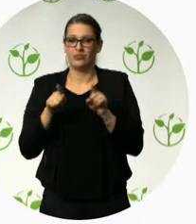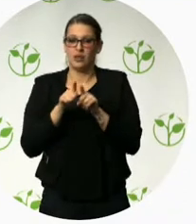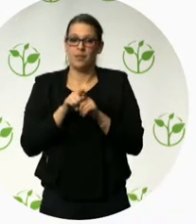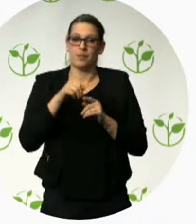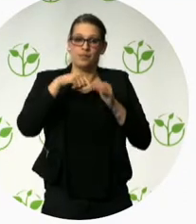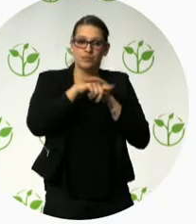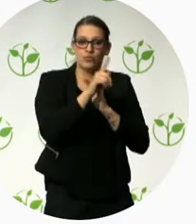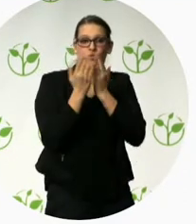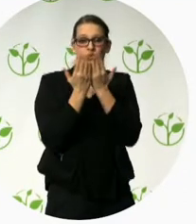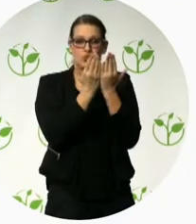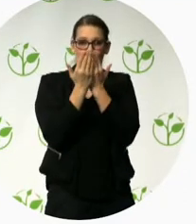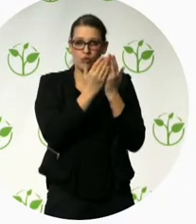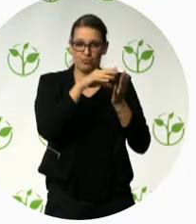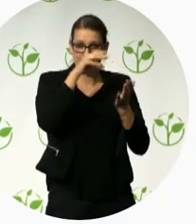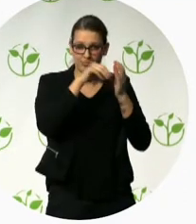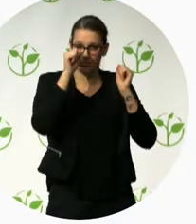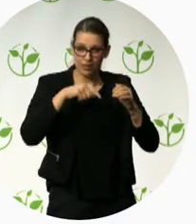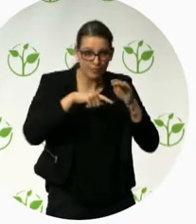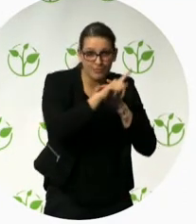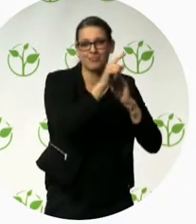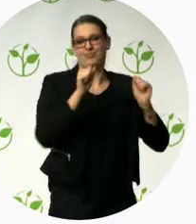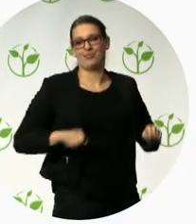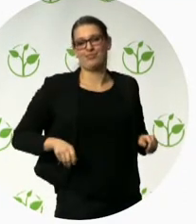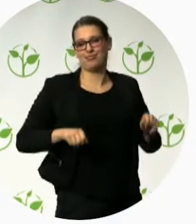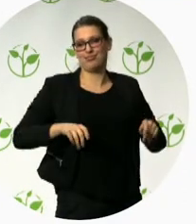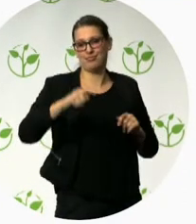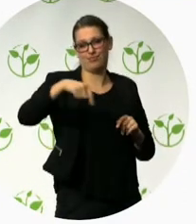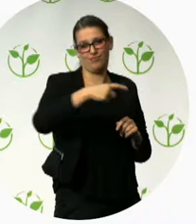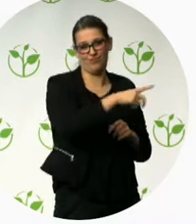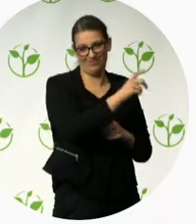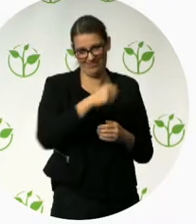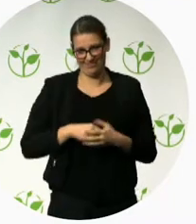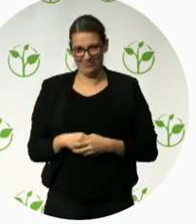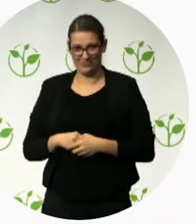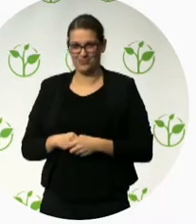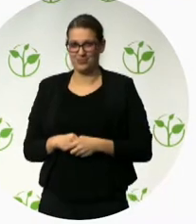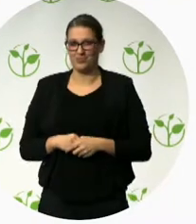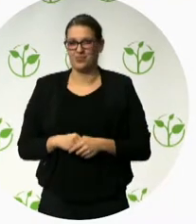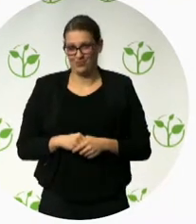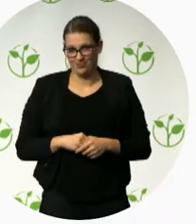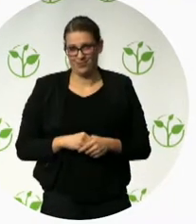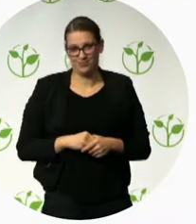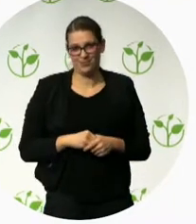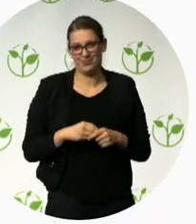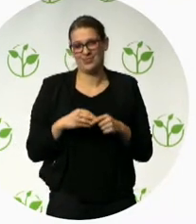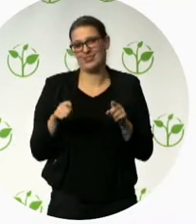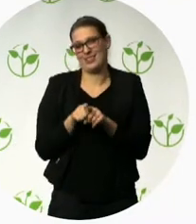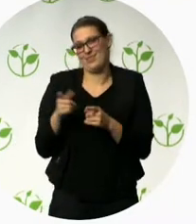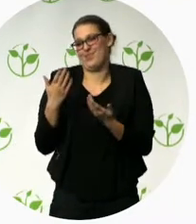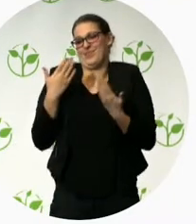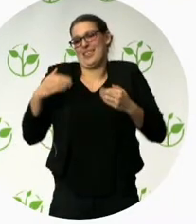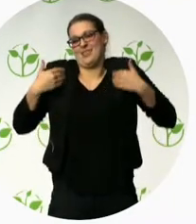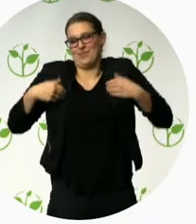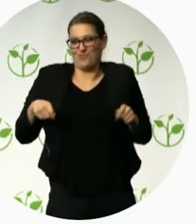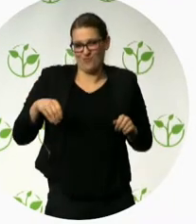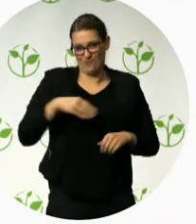wings. In terms of financial issues and sustainability, I already shared with you that, like, you know, we strongly, you know,